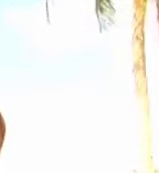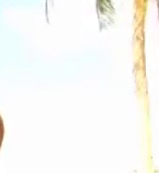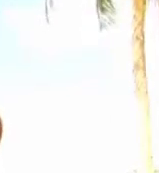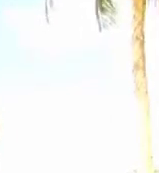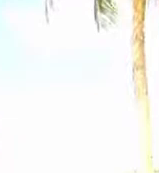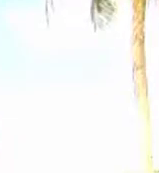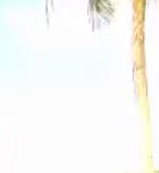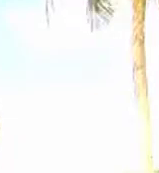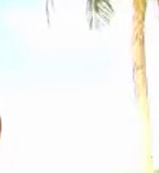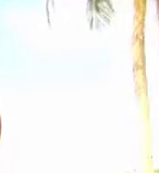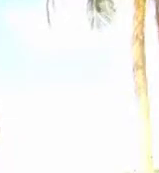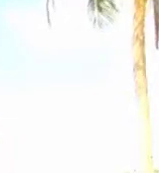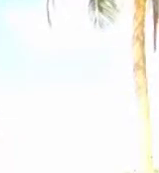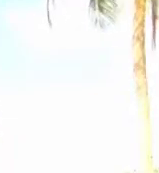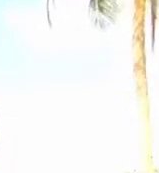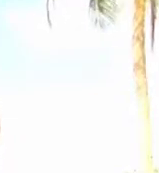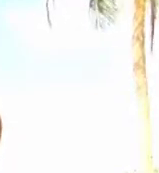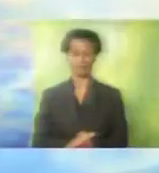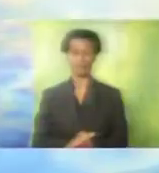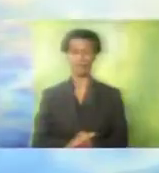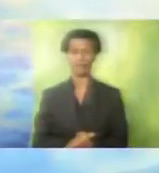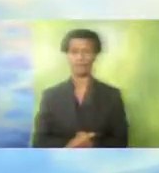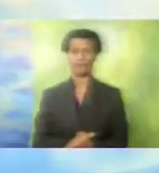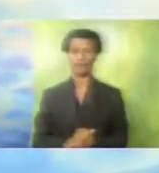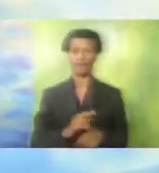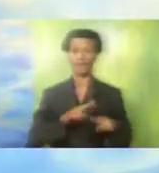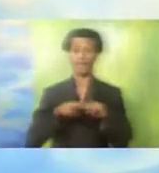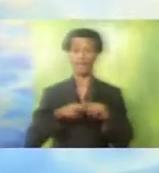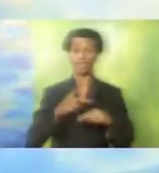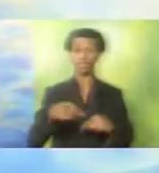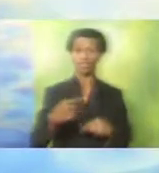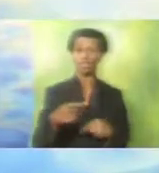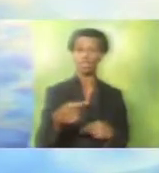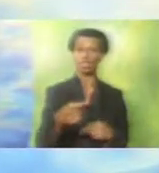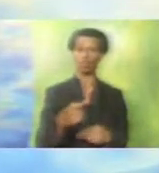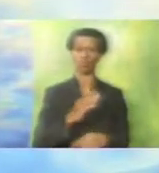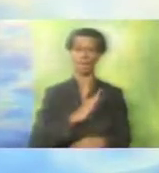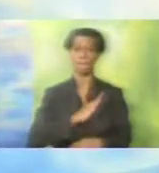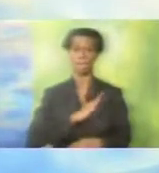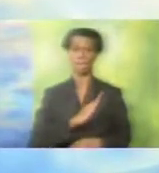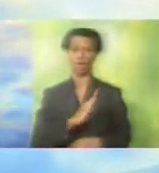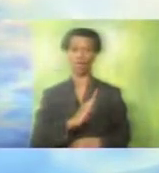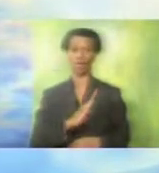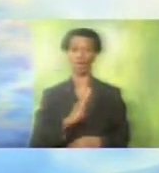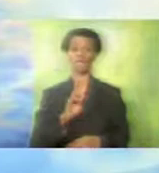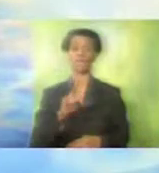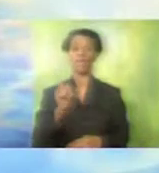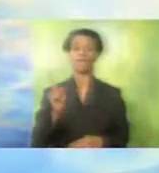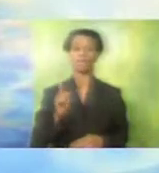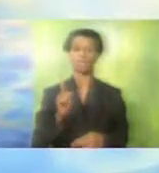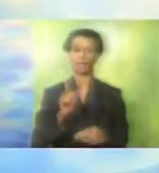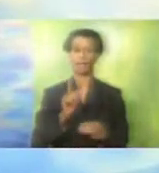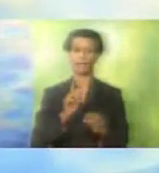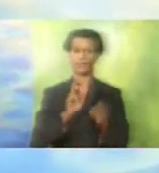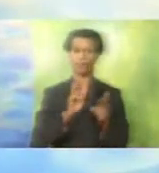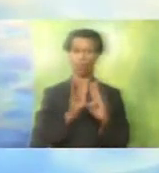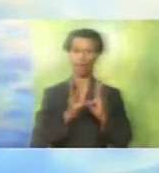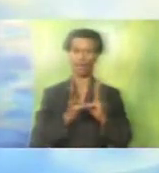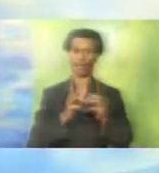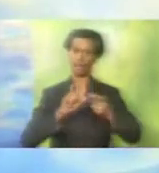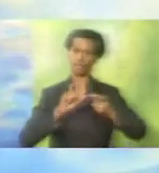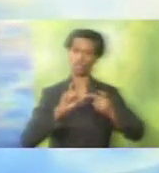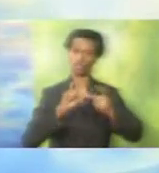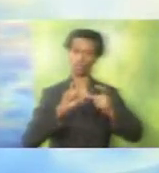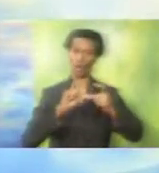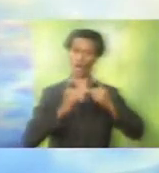is the new mode of diplomacy. Fiji continues to take a bold stand when it comes to climate change. As one of the many countries in the